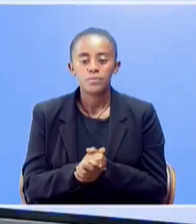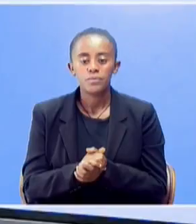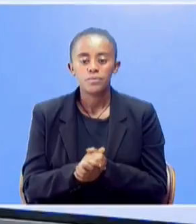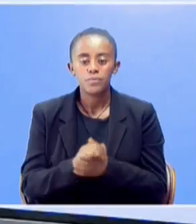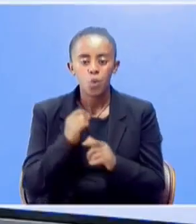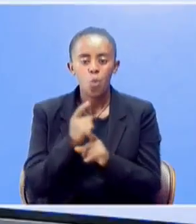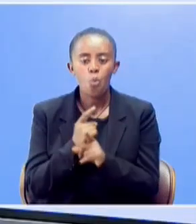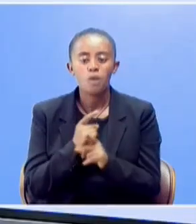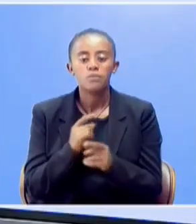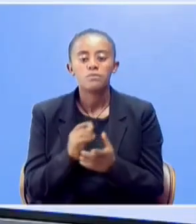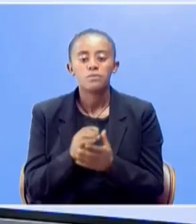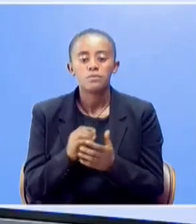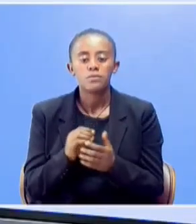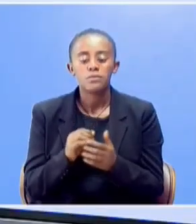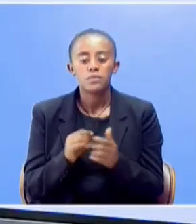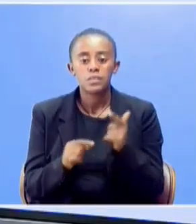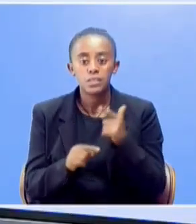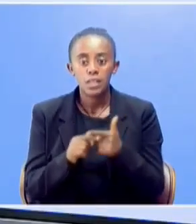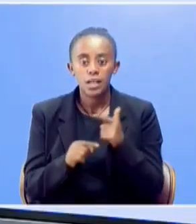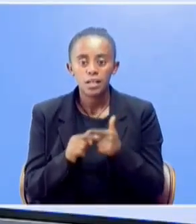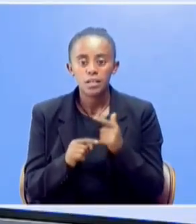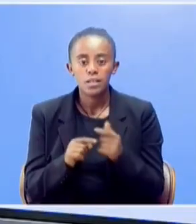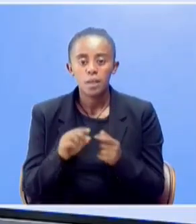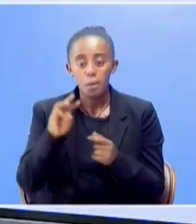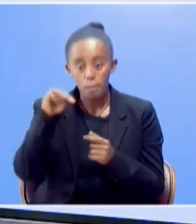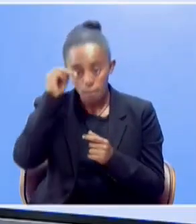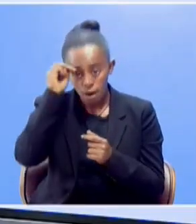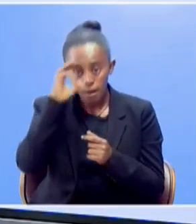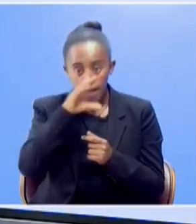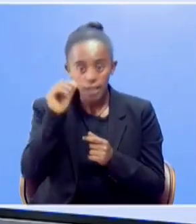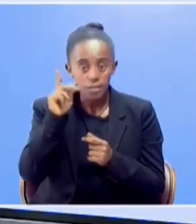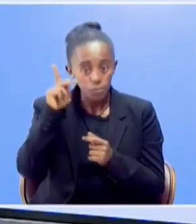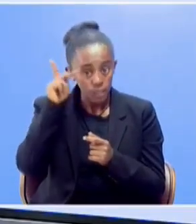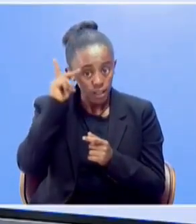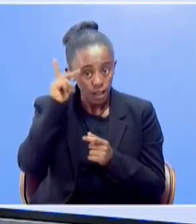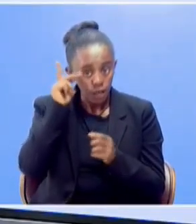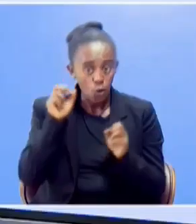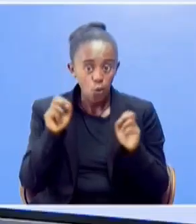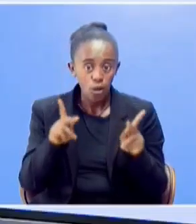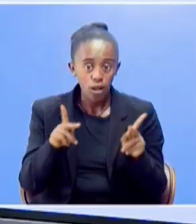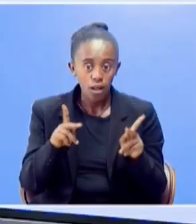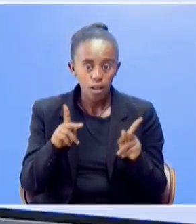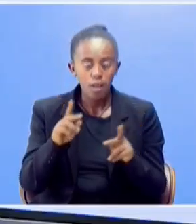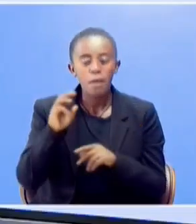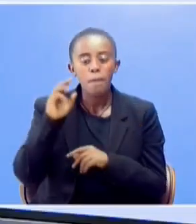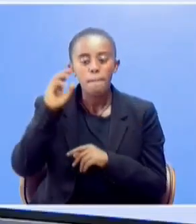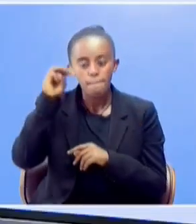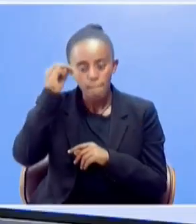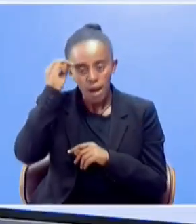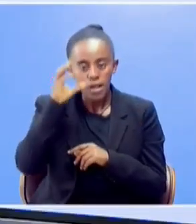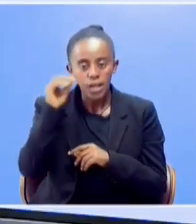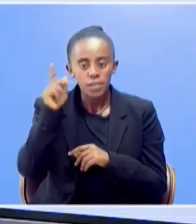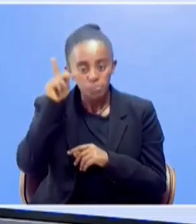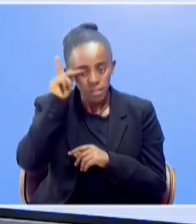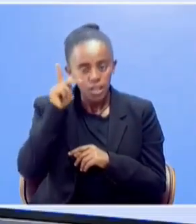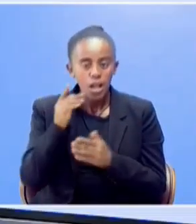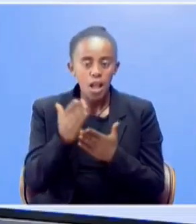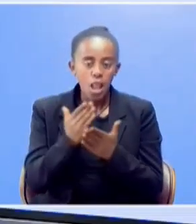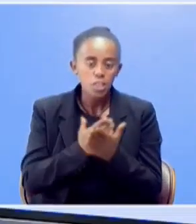All right. The second one, Mark and Peter, okay? Mark and Peter, listen my